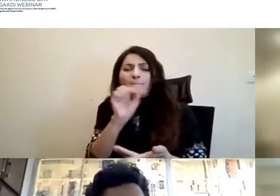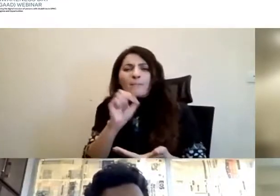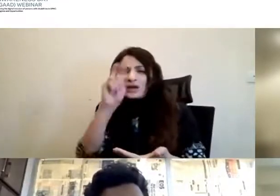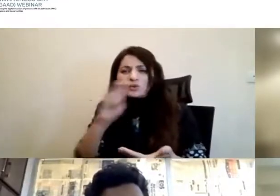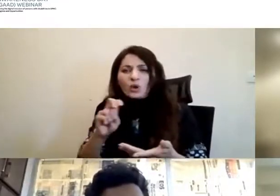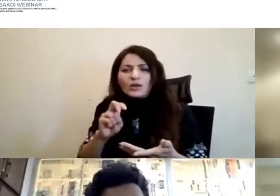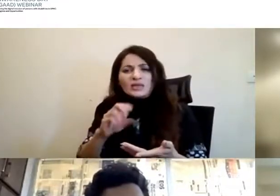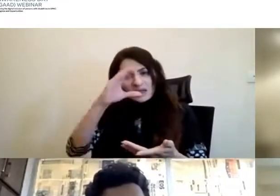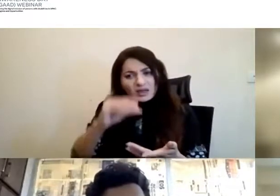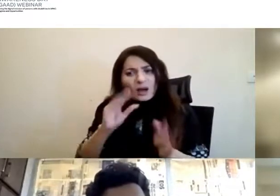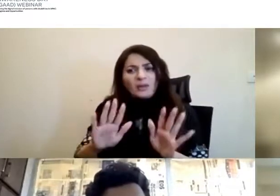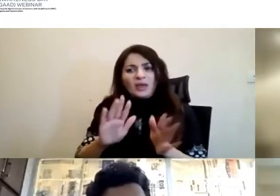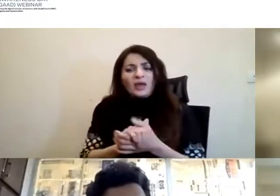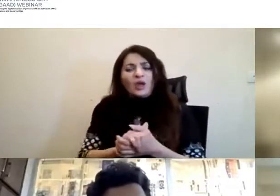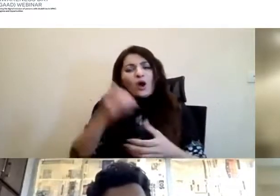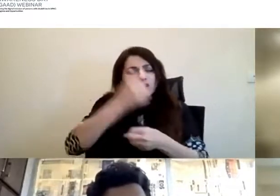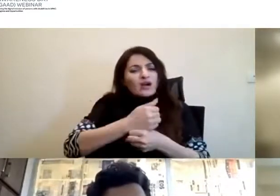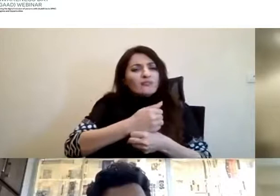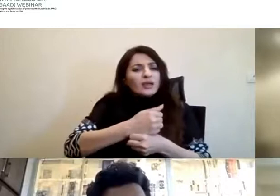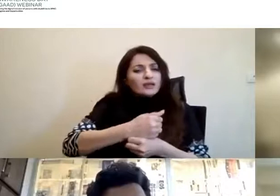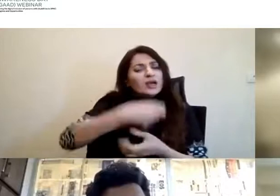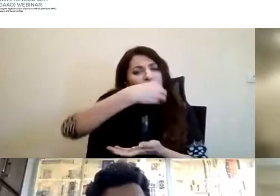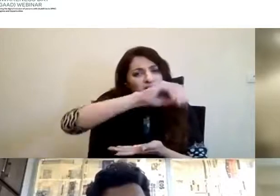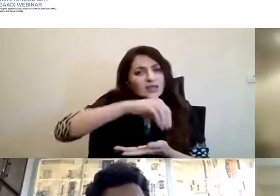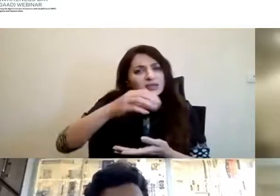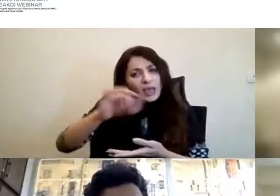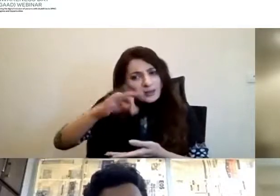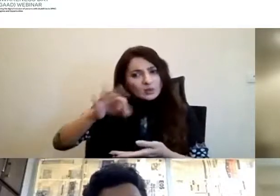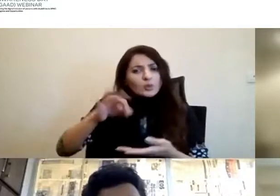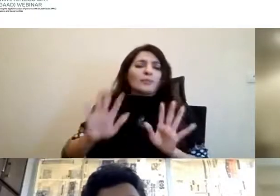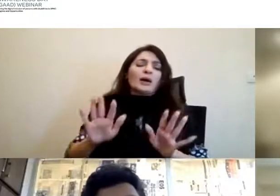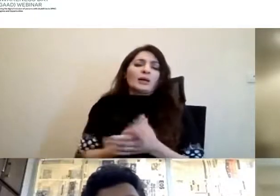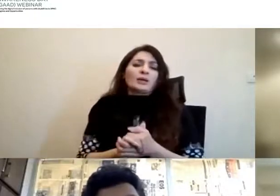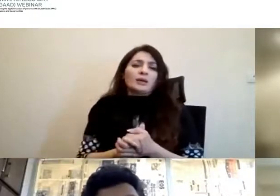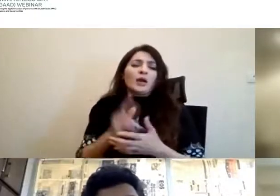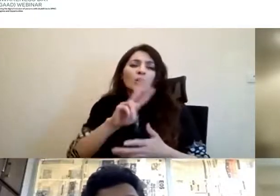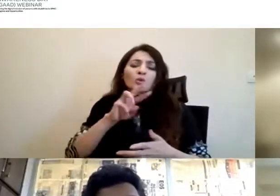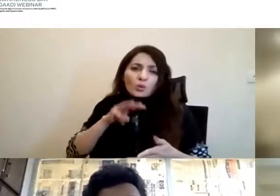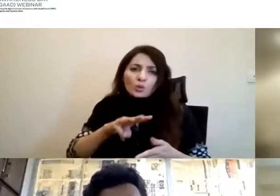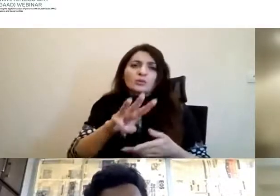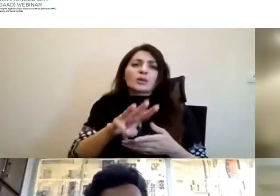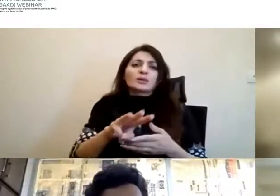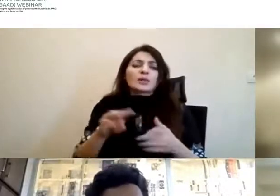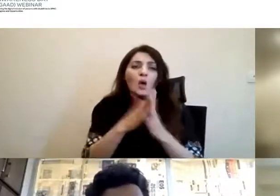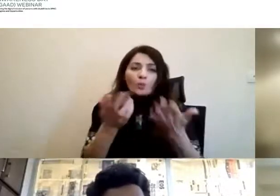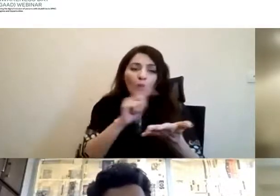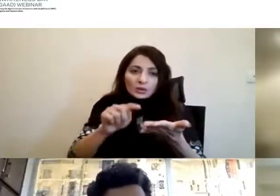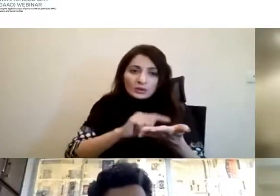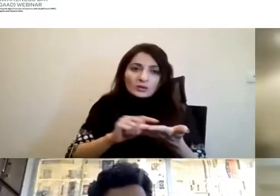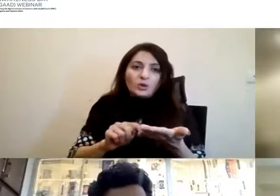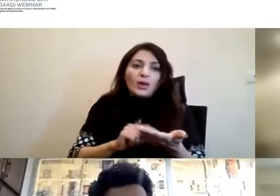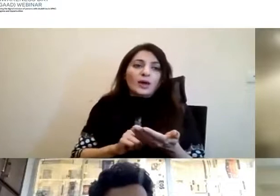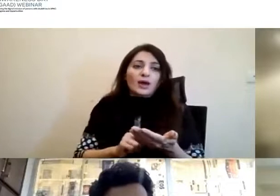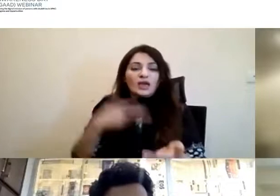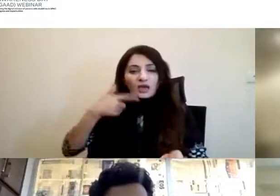distributing this book reader free. Already 2,000 accessible book reader freely distributed among the rural children with